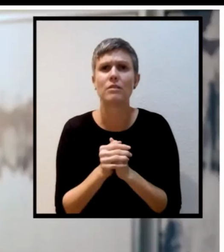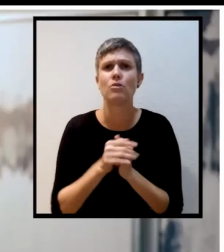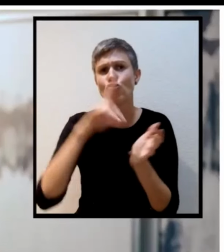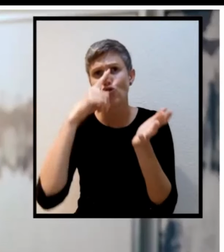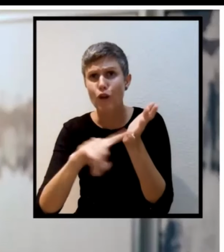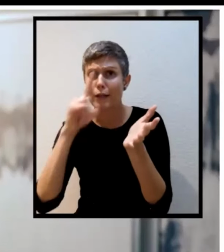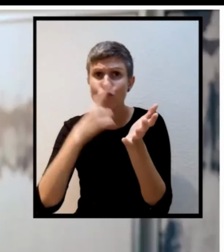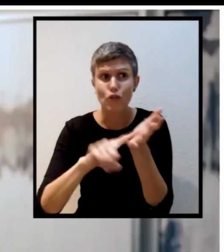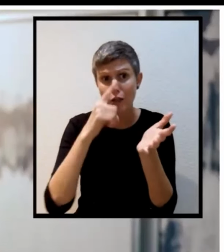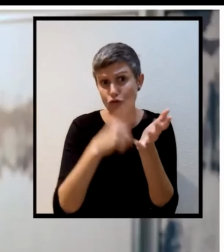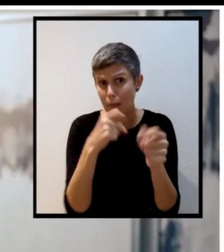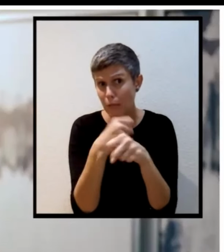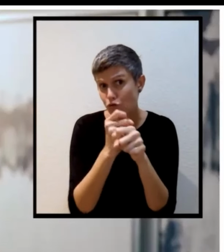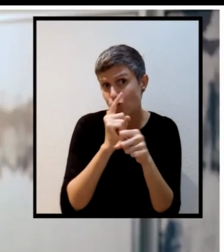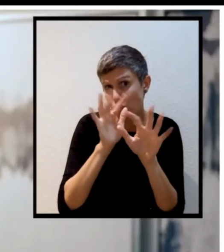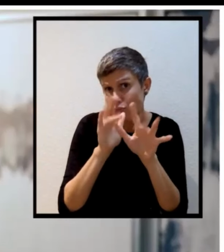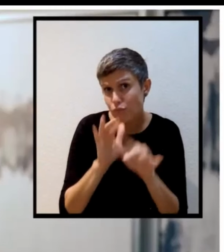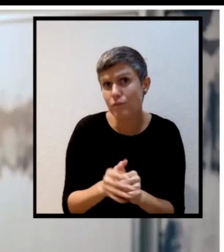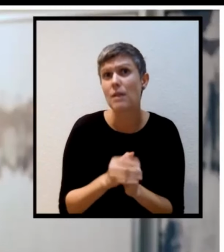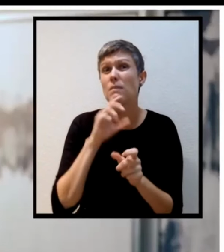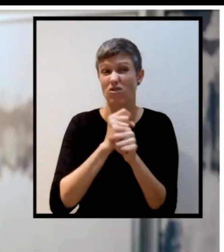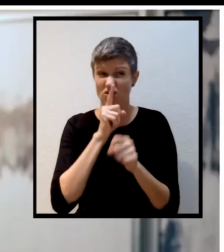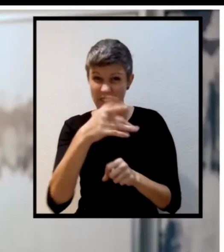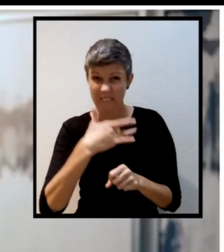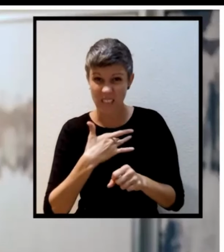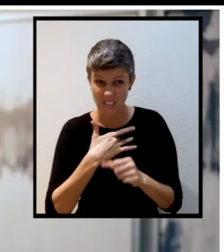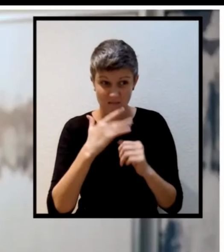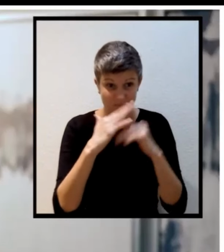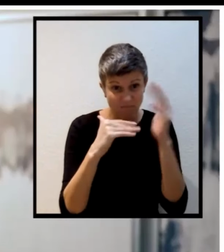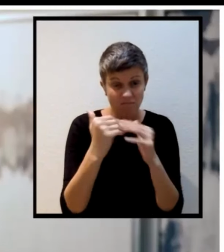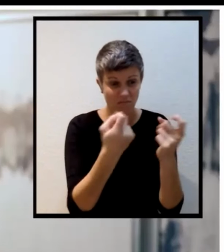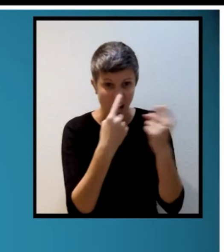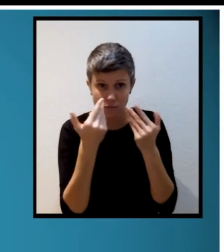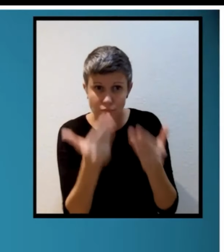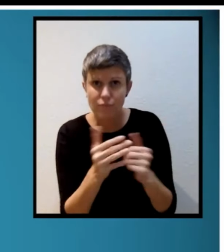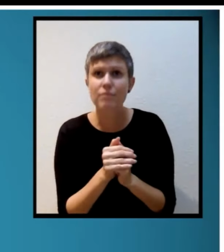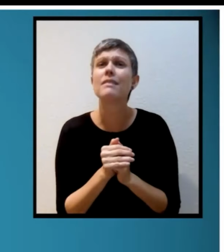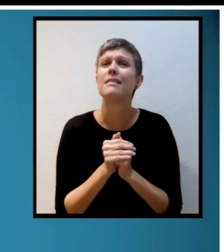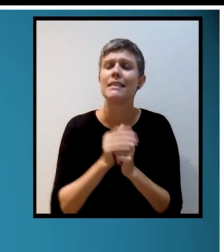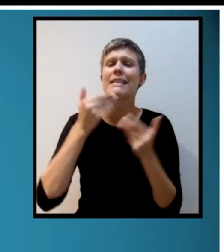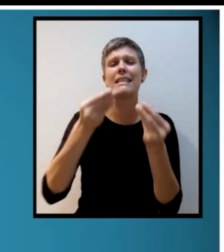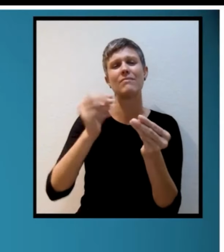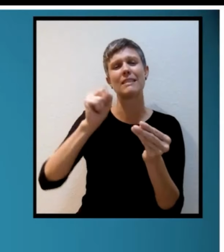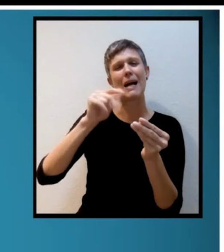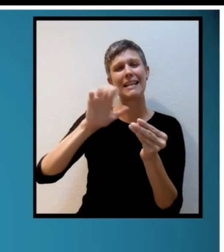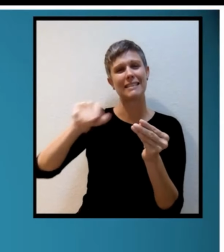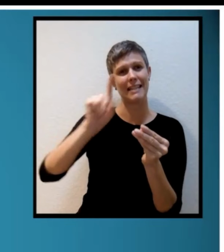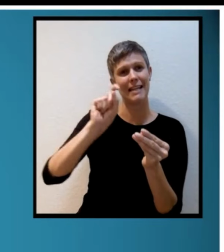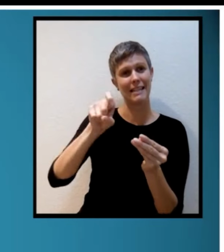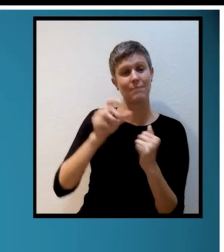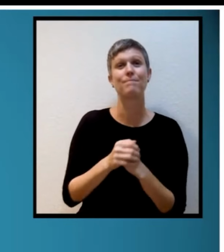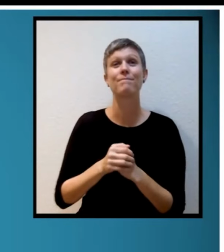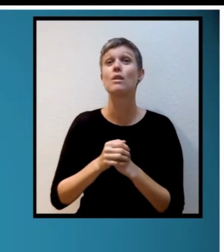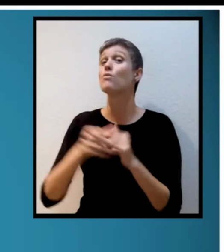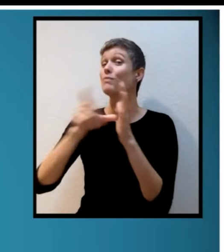Keith, making room for questions, and giving Keith the space he needs. To review, set the